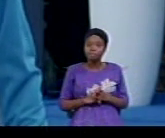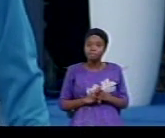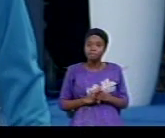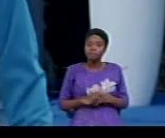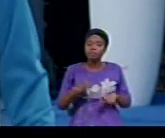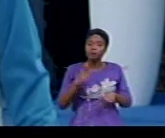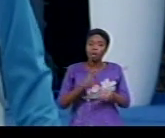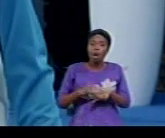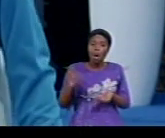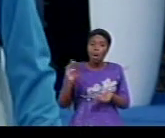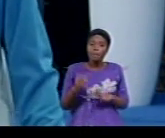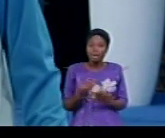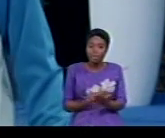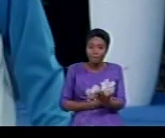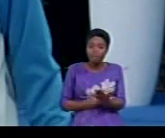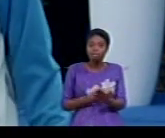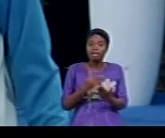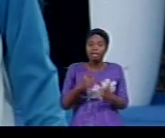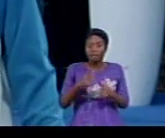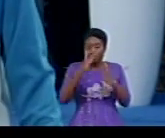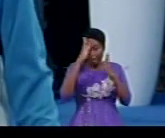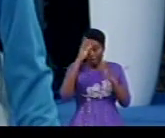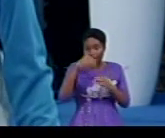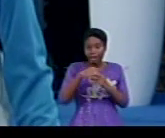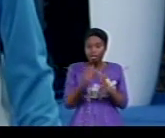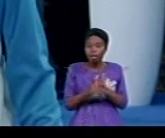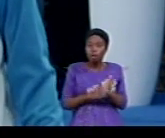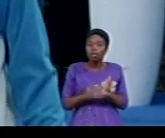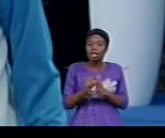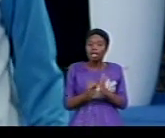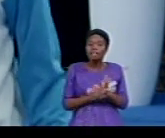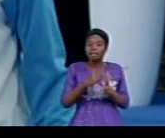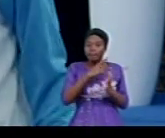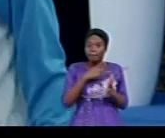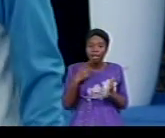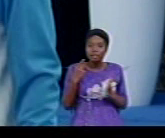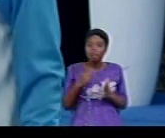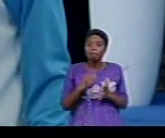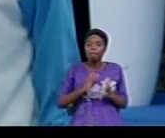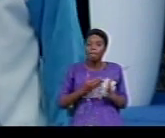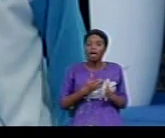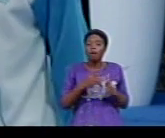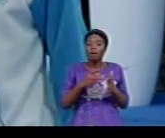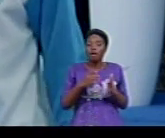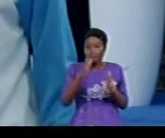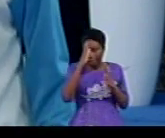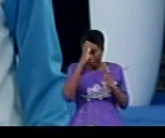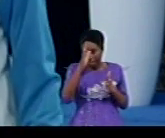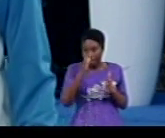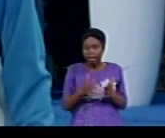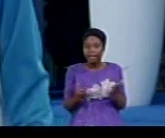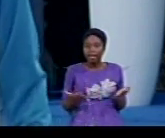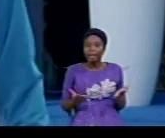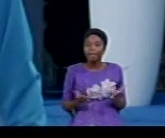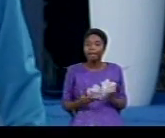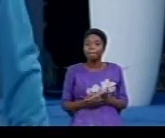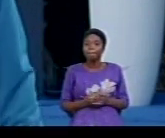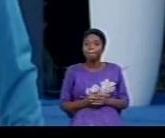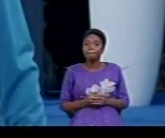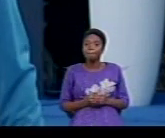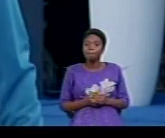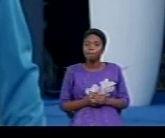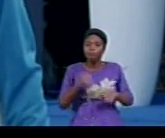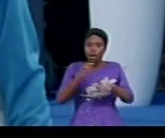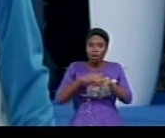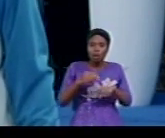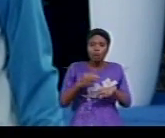my father-in-law, my street pastor, daddy, coincidentally officiating tonight, he called me and he